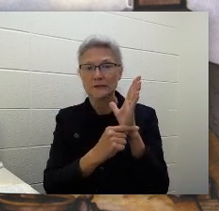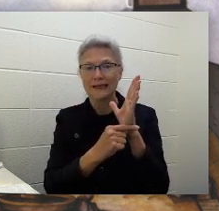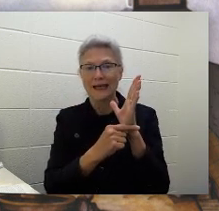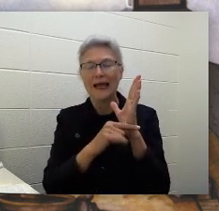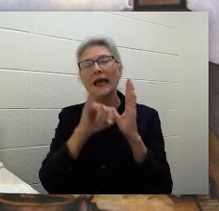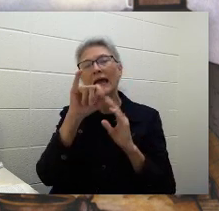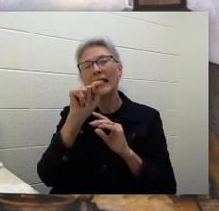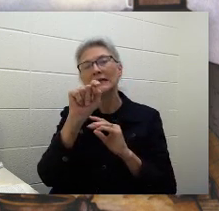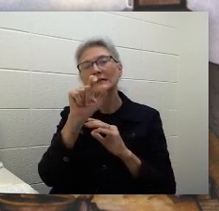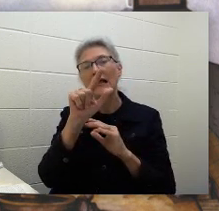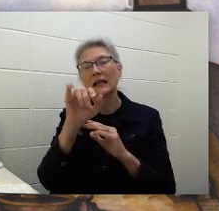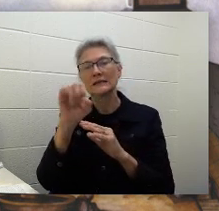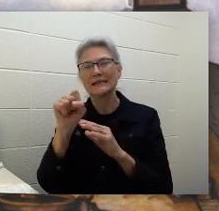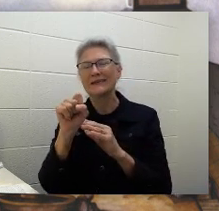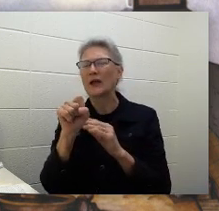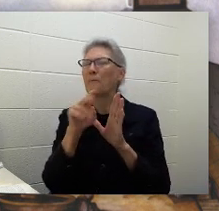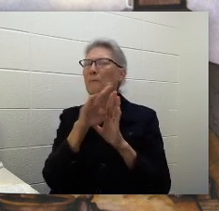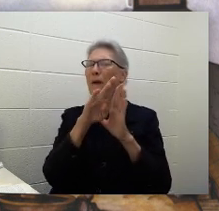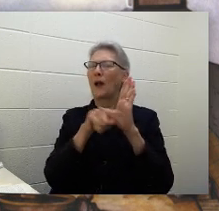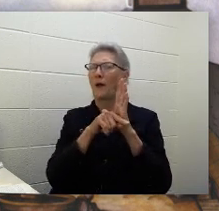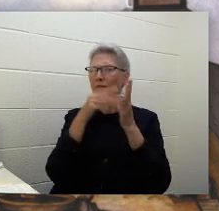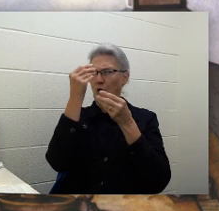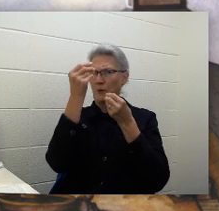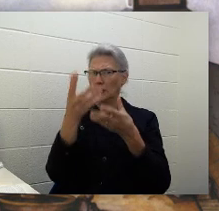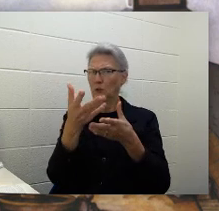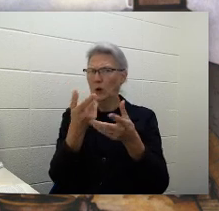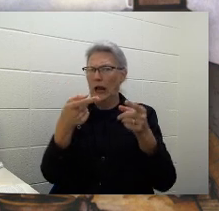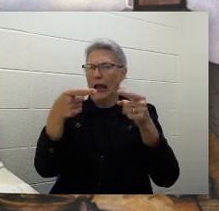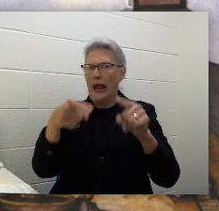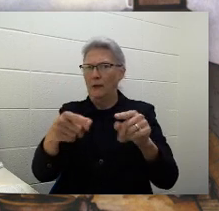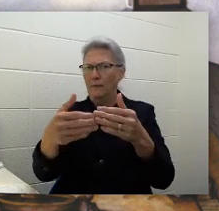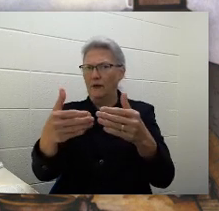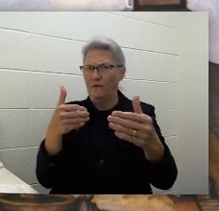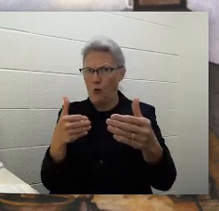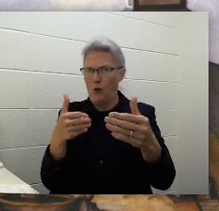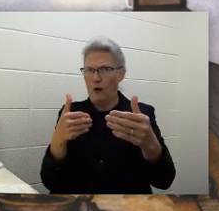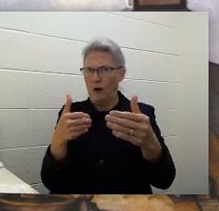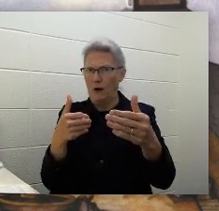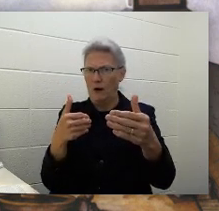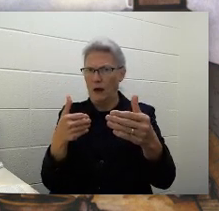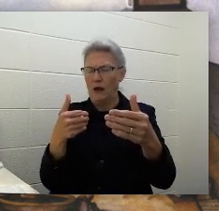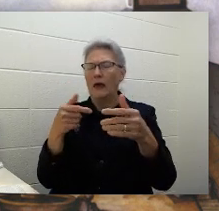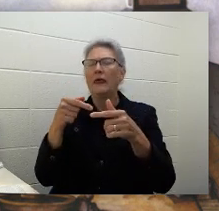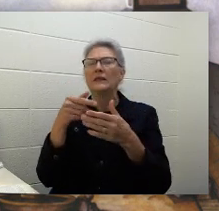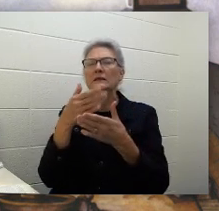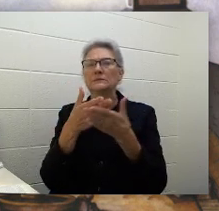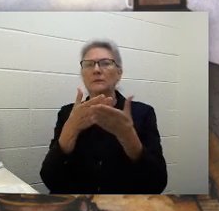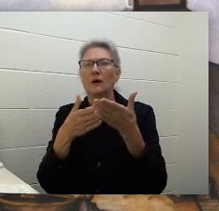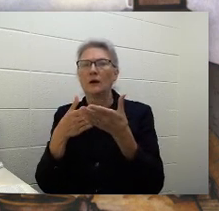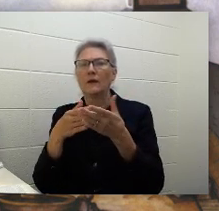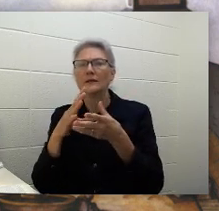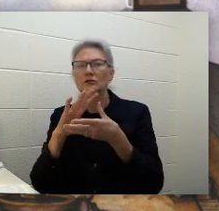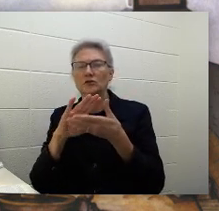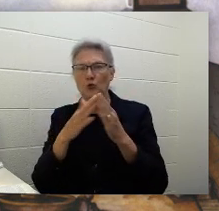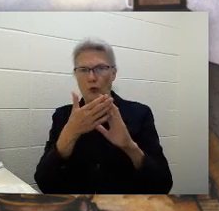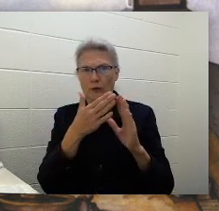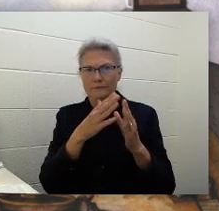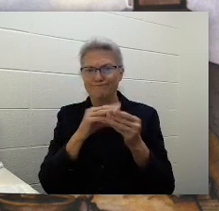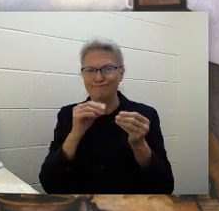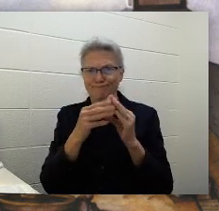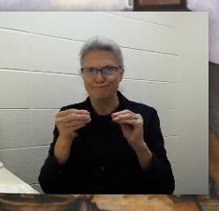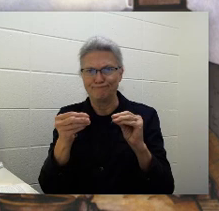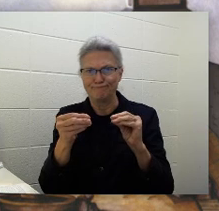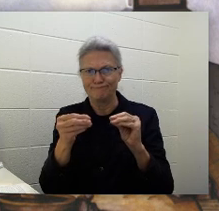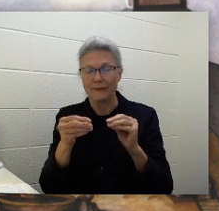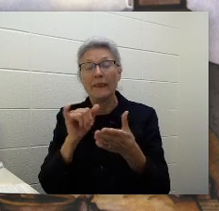italics, it's kind of giving me background information of what happened before this part of the story happens. And in that, I